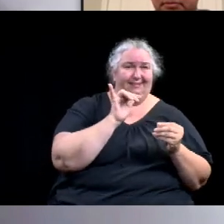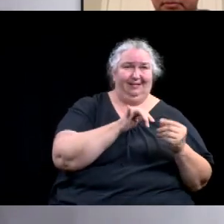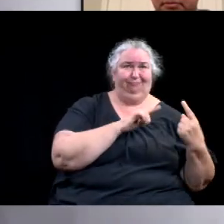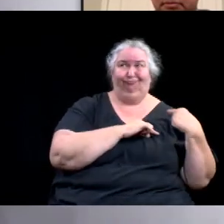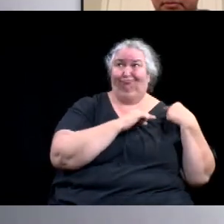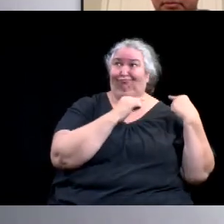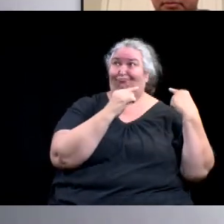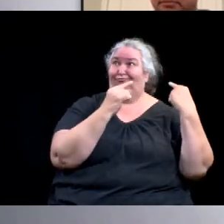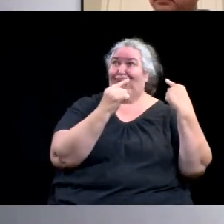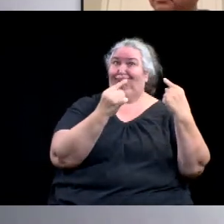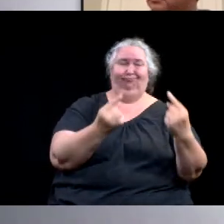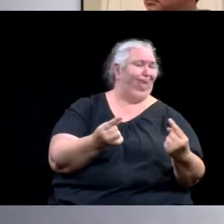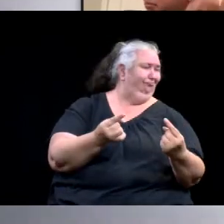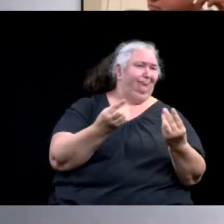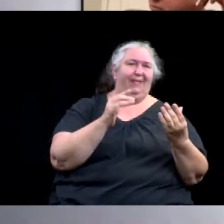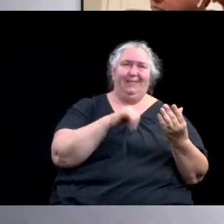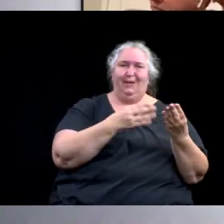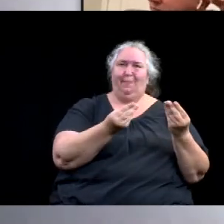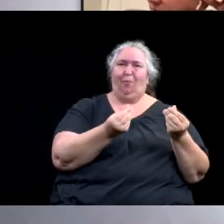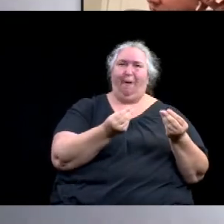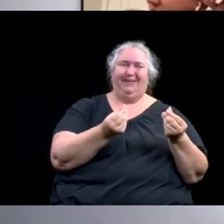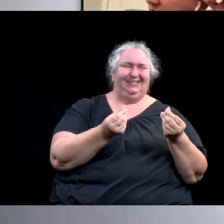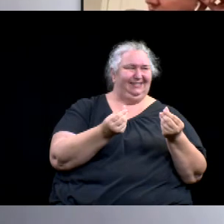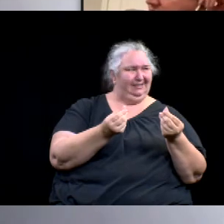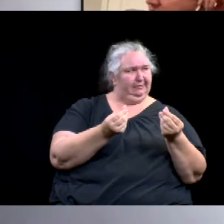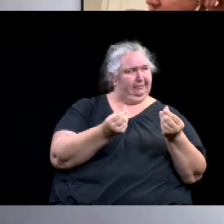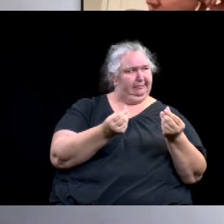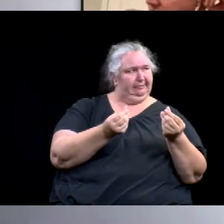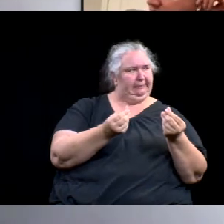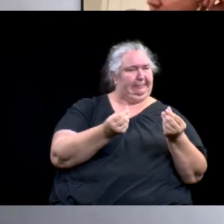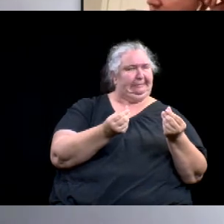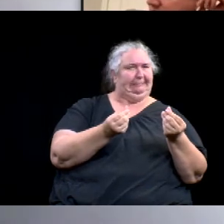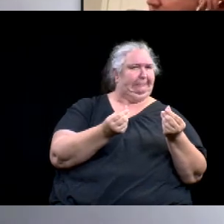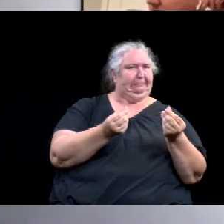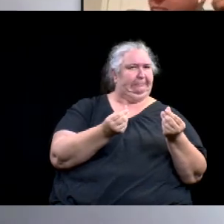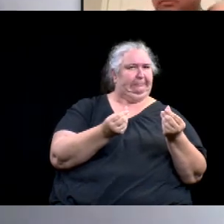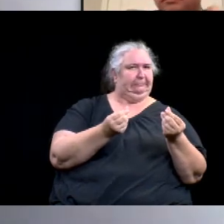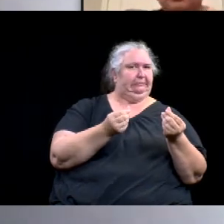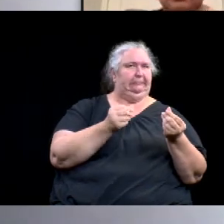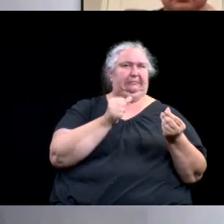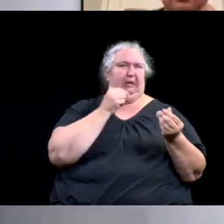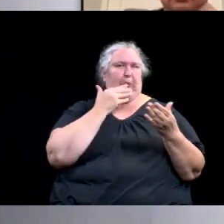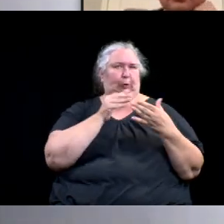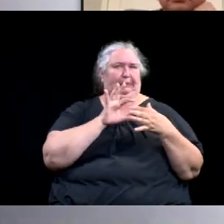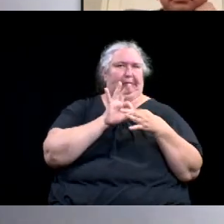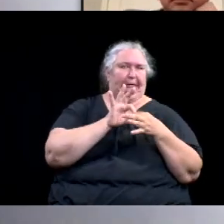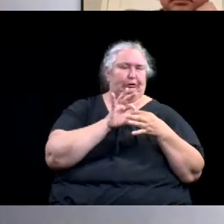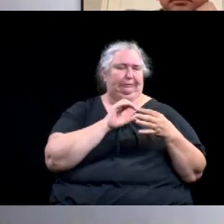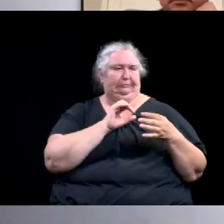The errors made by Miss Public Works Department when they came out and installed a